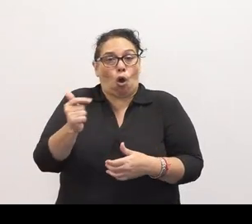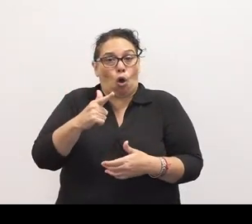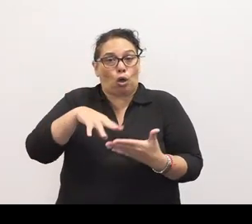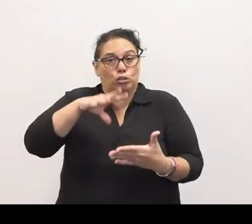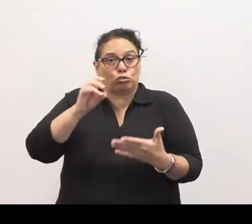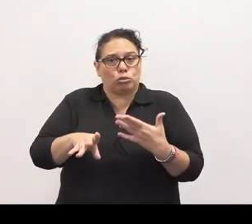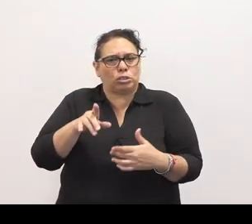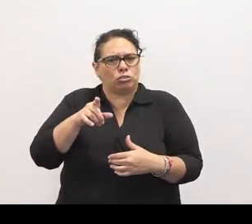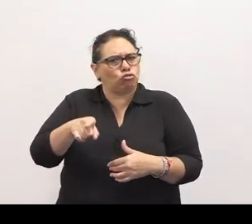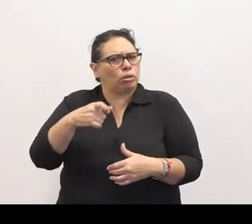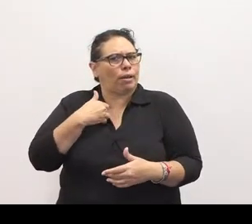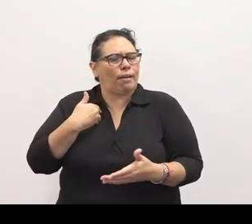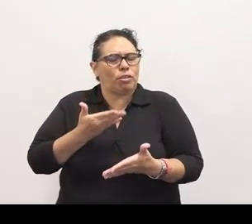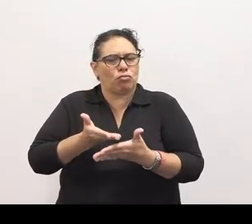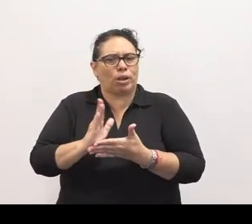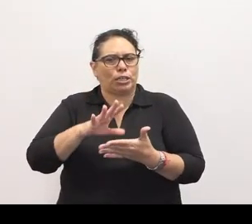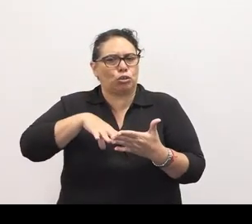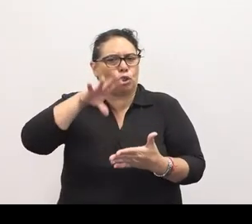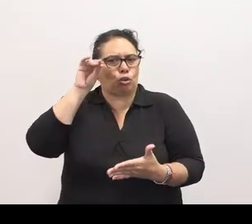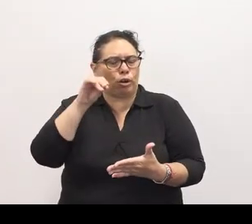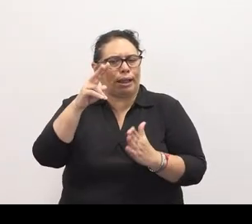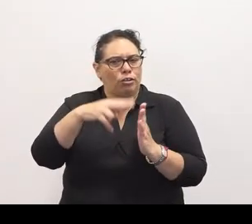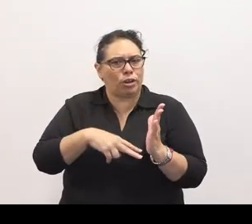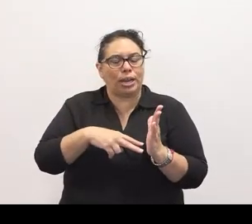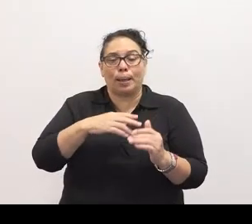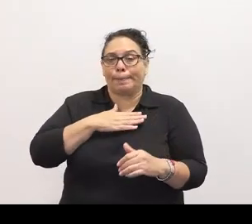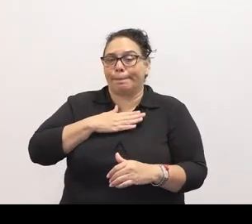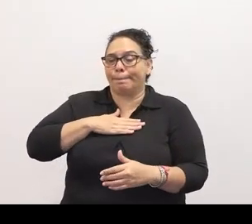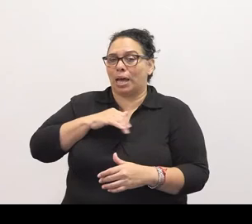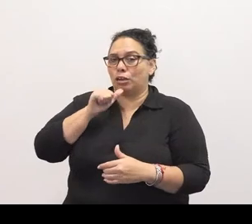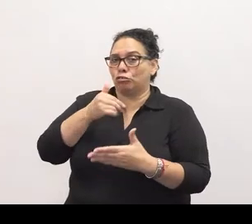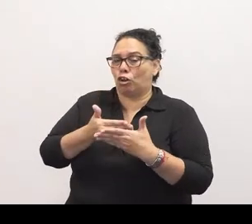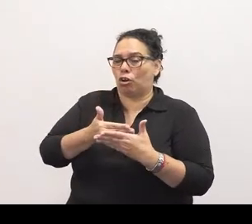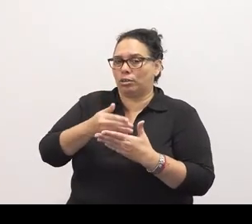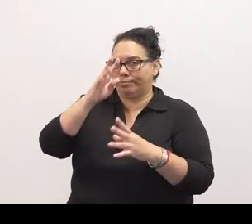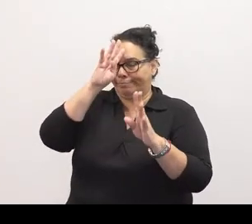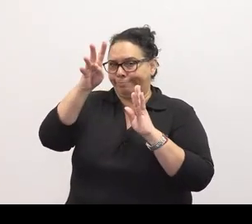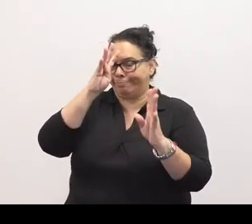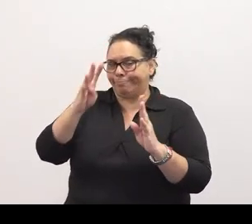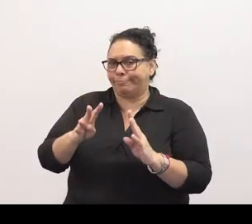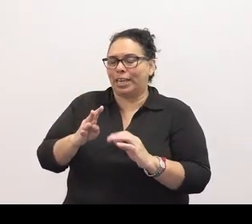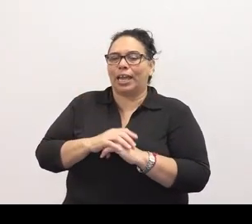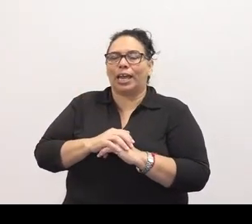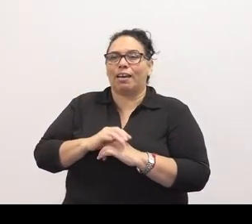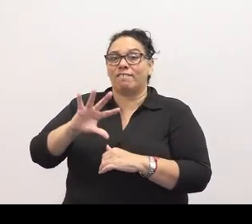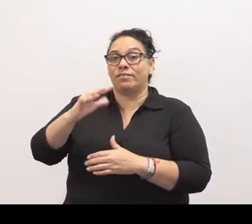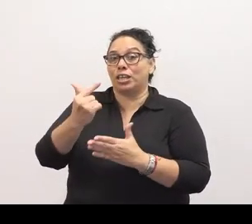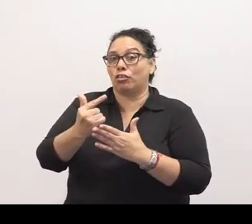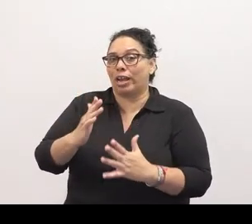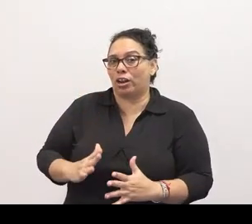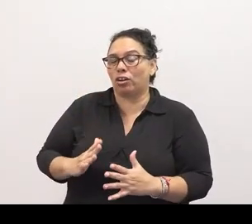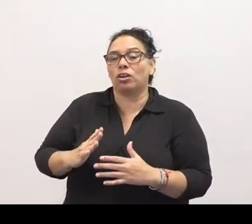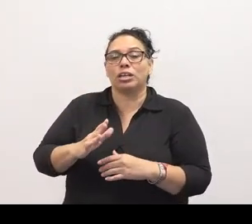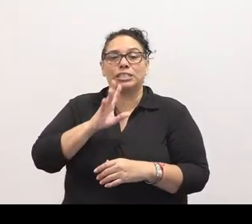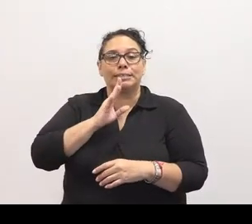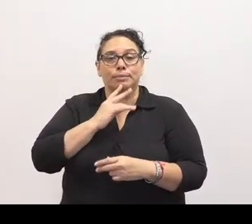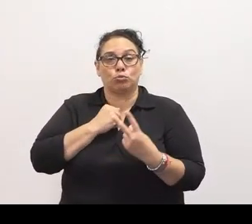read. My daughter is a brilliant and creative fifth grader. She's bilingual and biliterate, and she also has